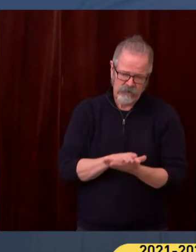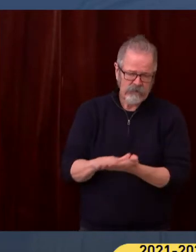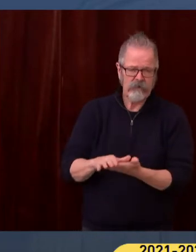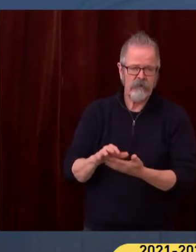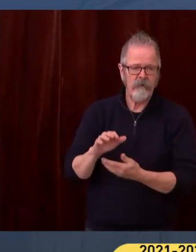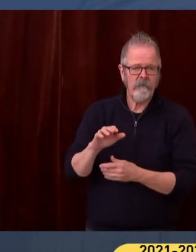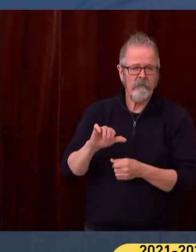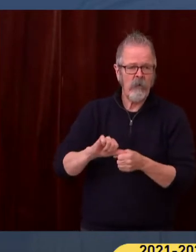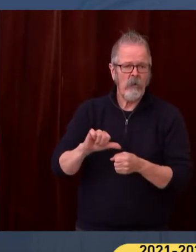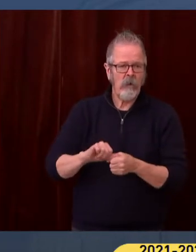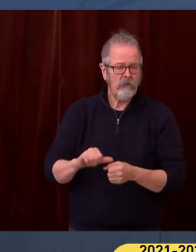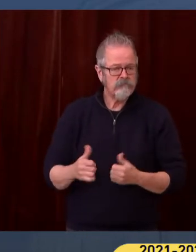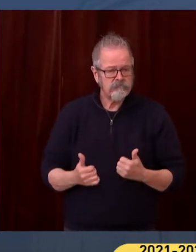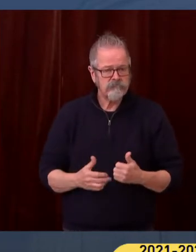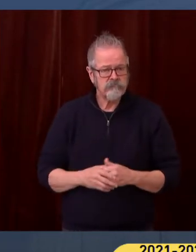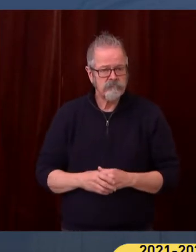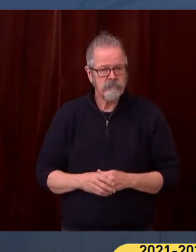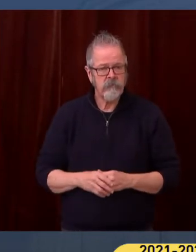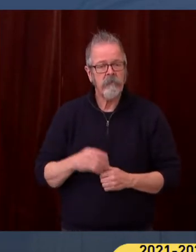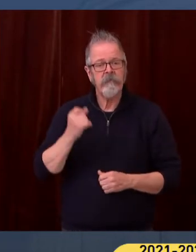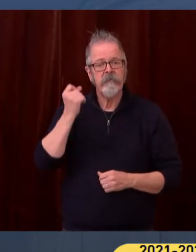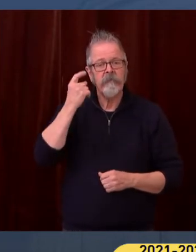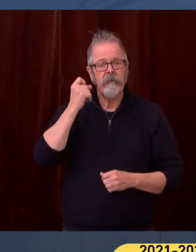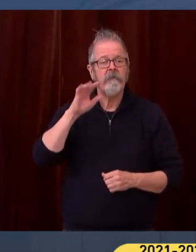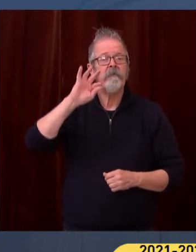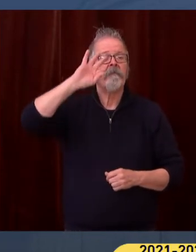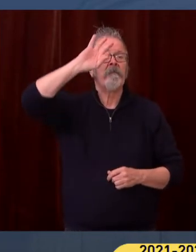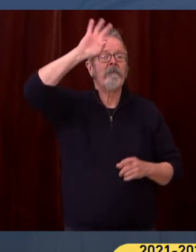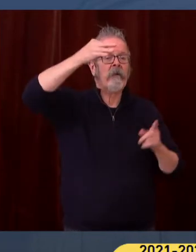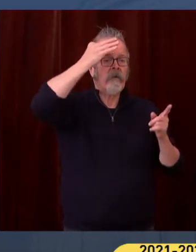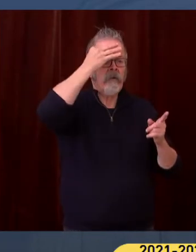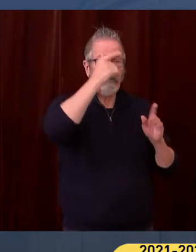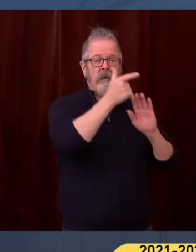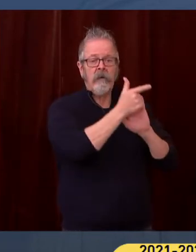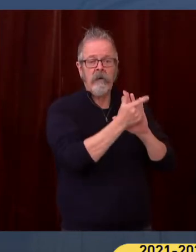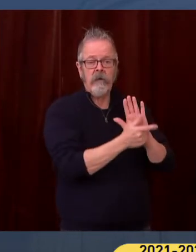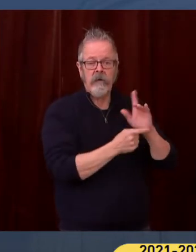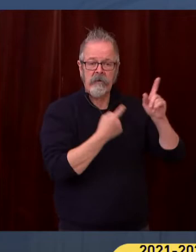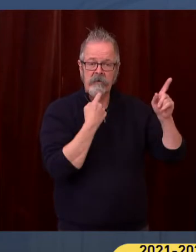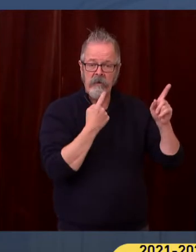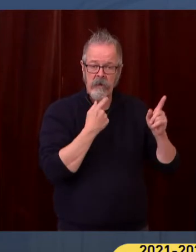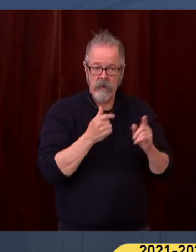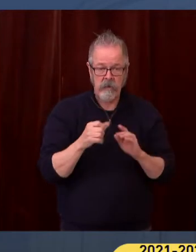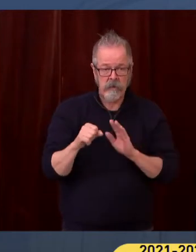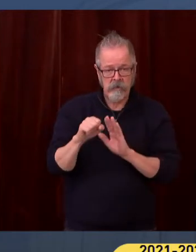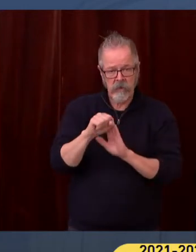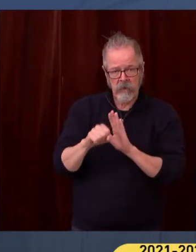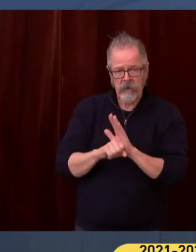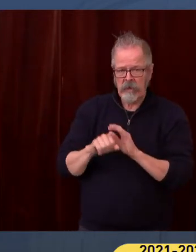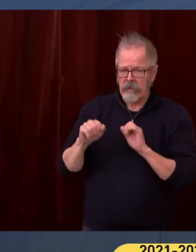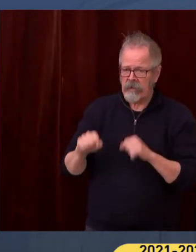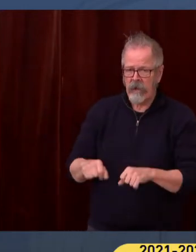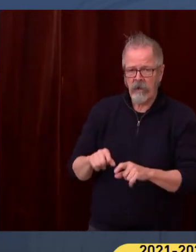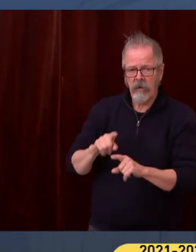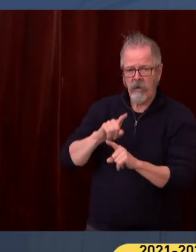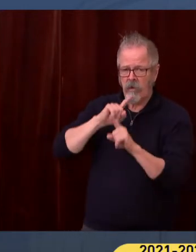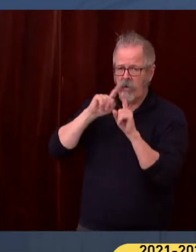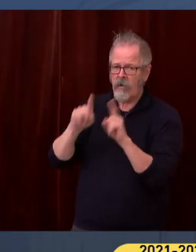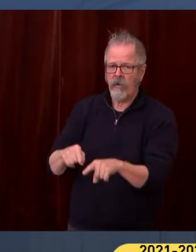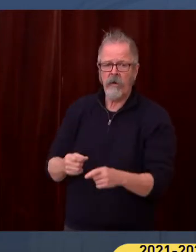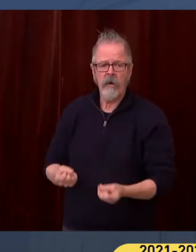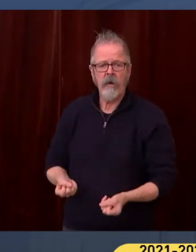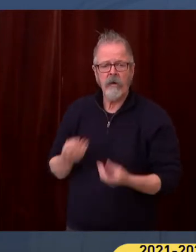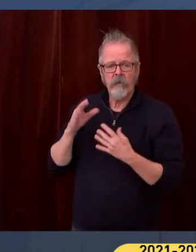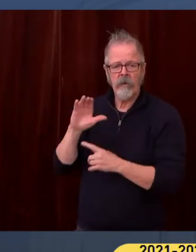directly regulate the carbon content of aviation fuel. But we can provide the incentives to scale up the